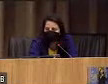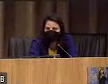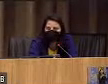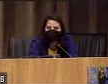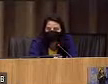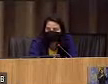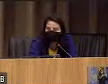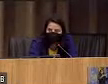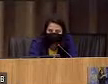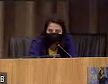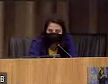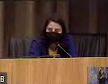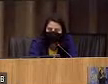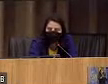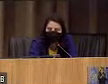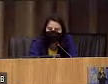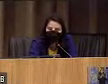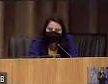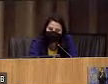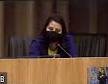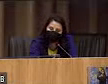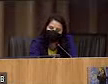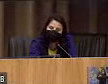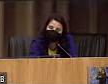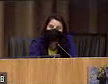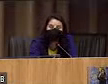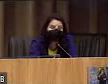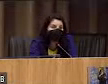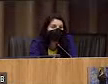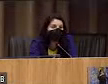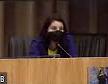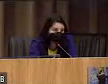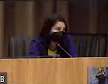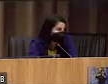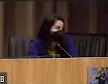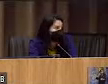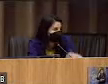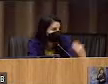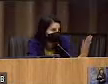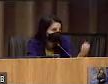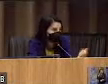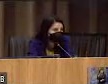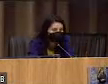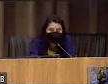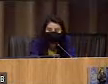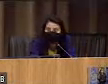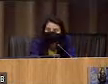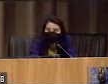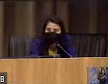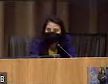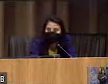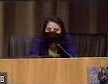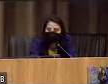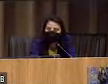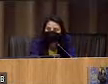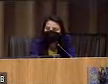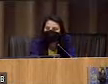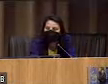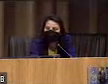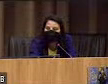our bank. And these cases were included, we evaluated, and we decided to